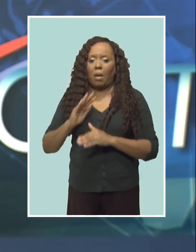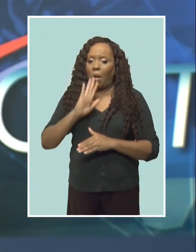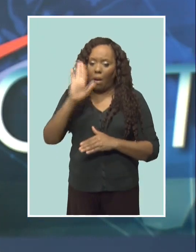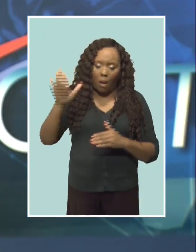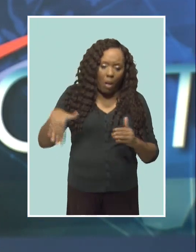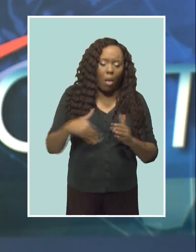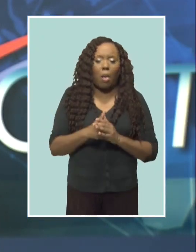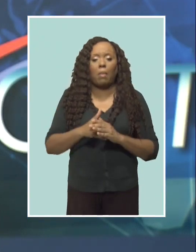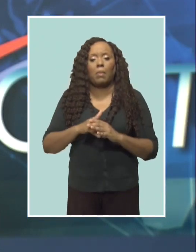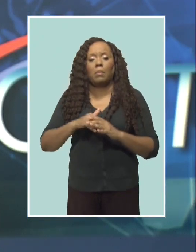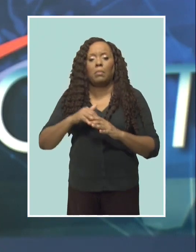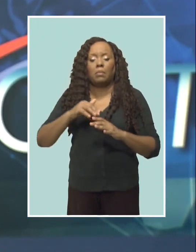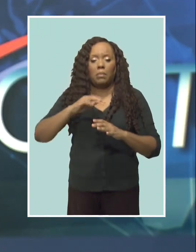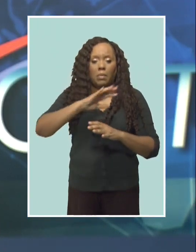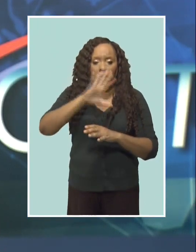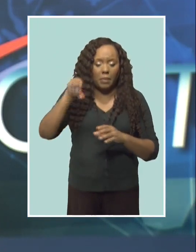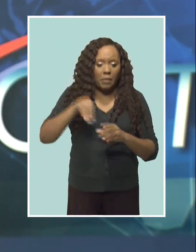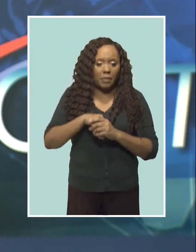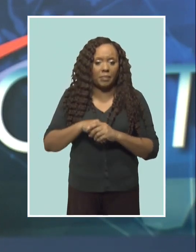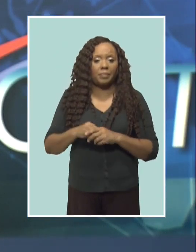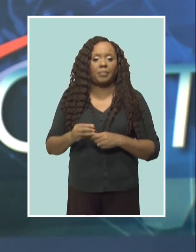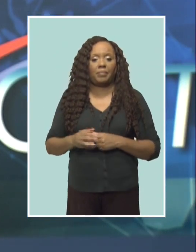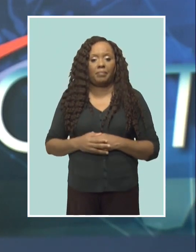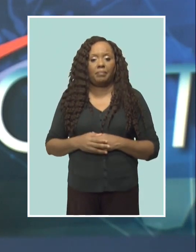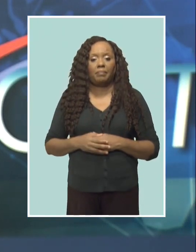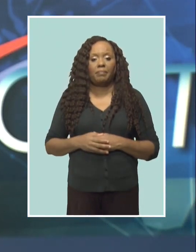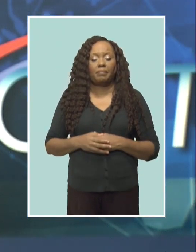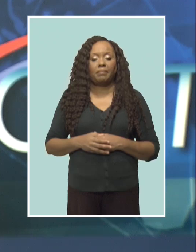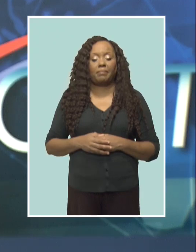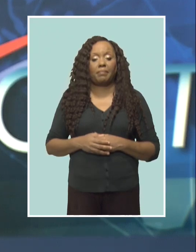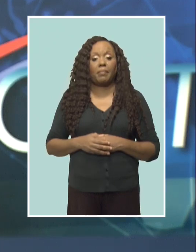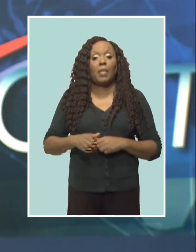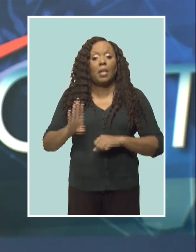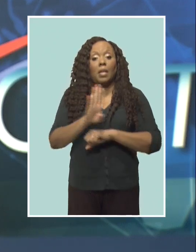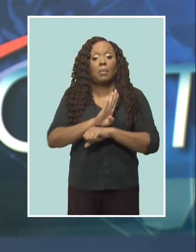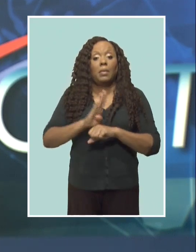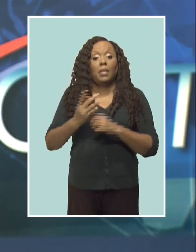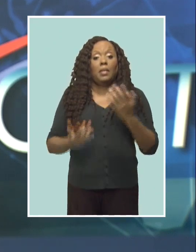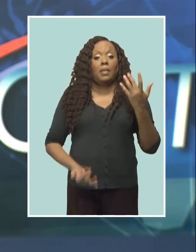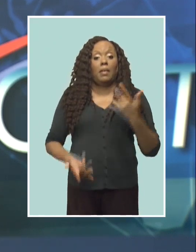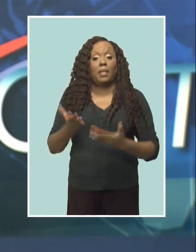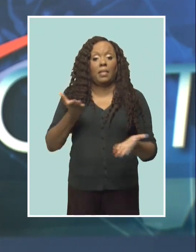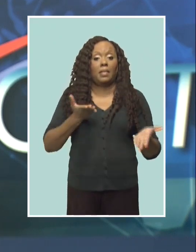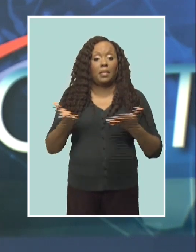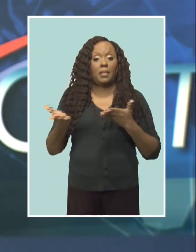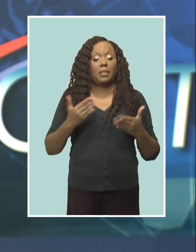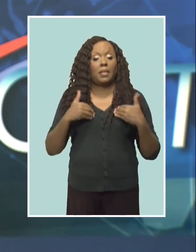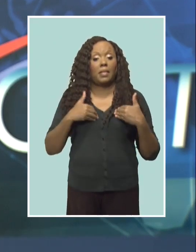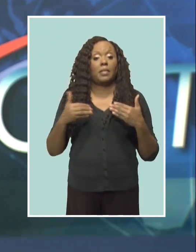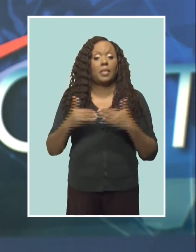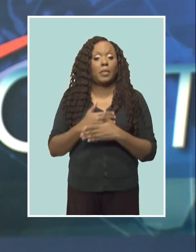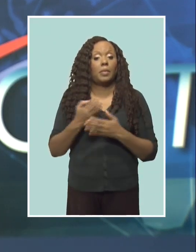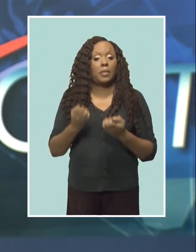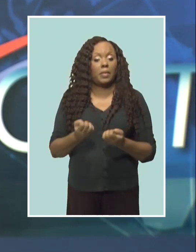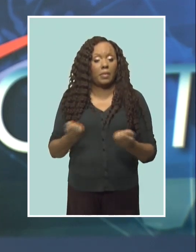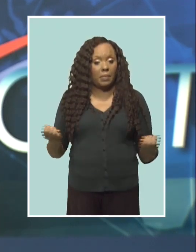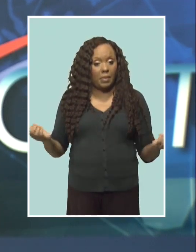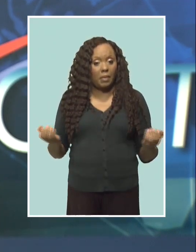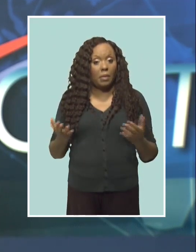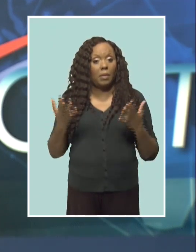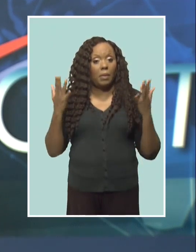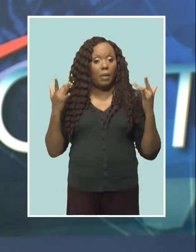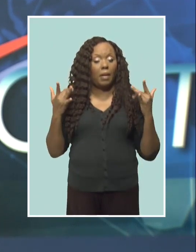other news, new equipment has been procured by the Barbados Fire Service to meet new challenges created by electric